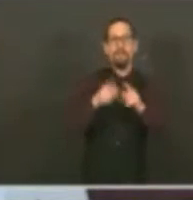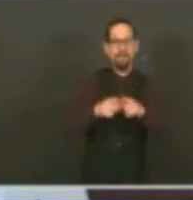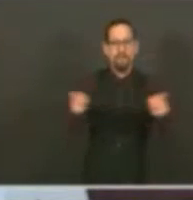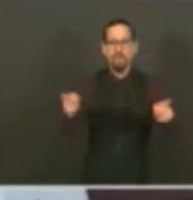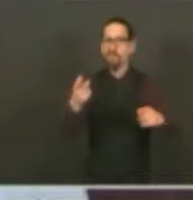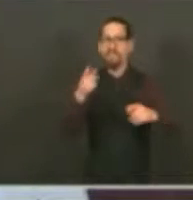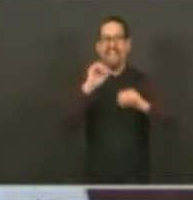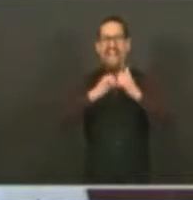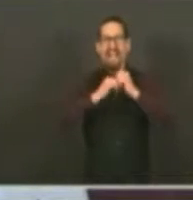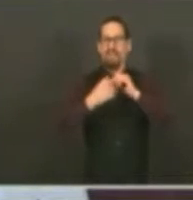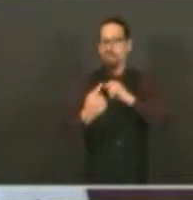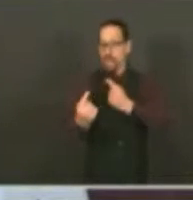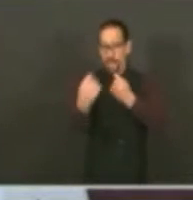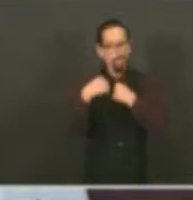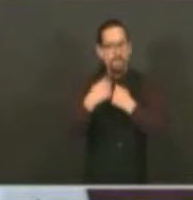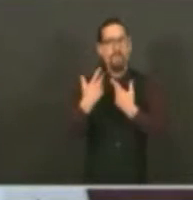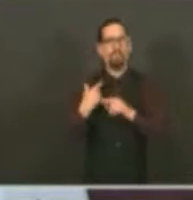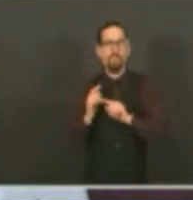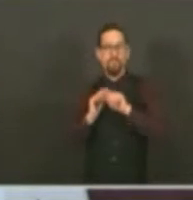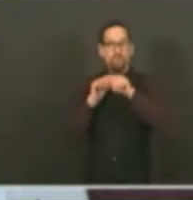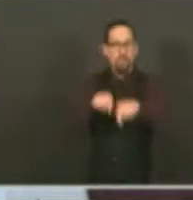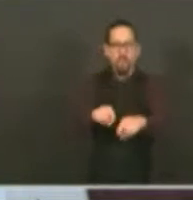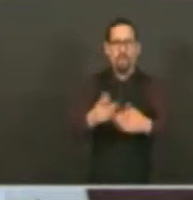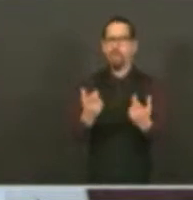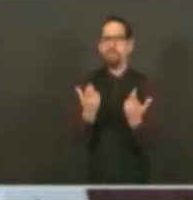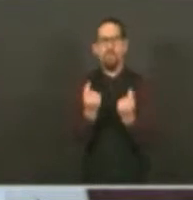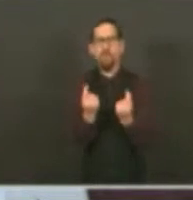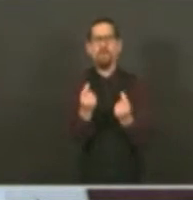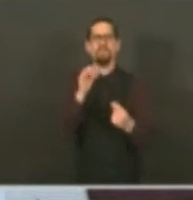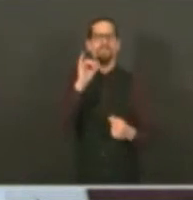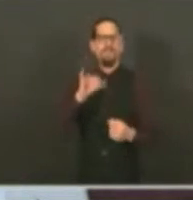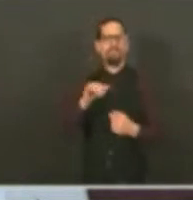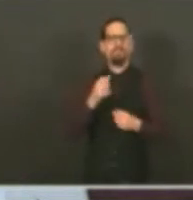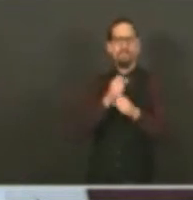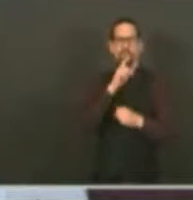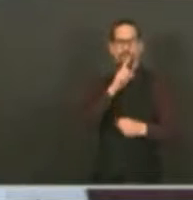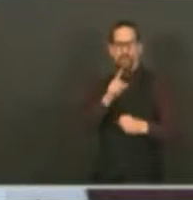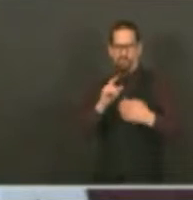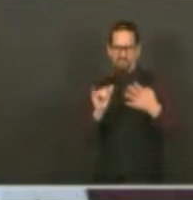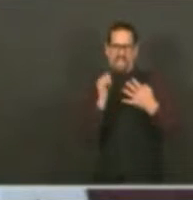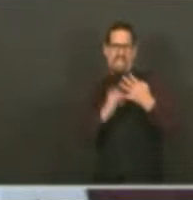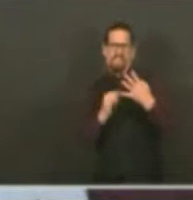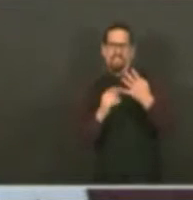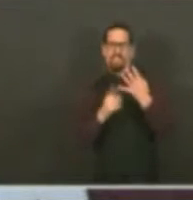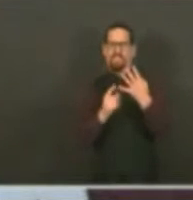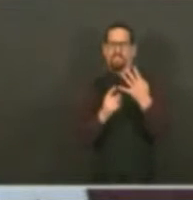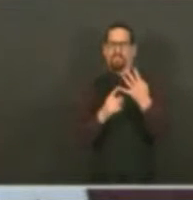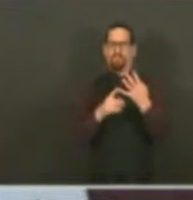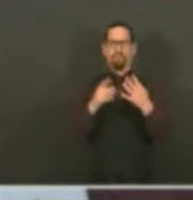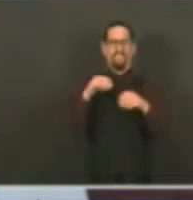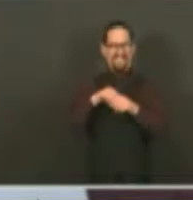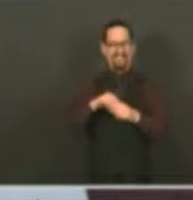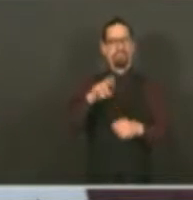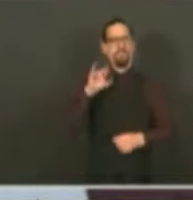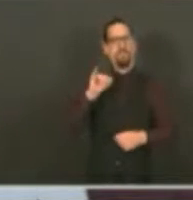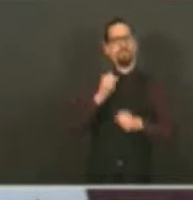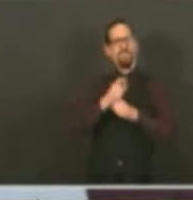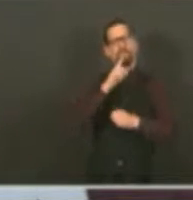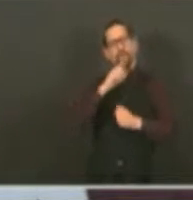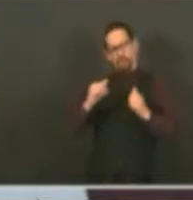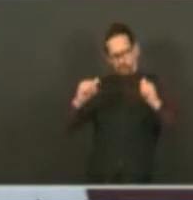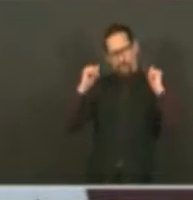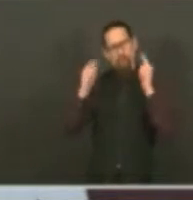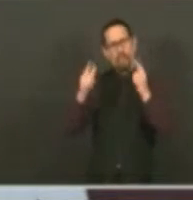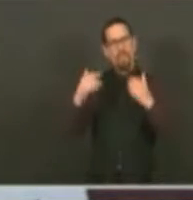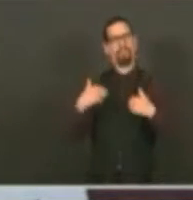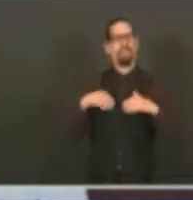can affect ability to access the vaccine. And we're actively working to make sure that every single person in Rhode Island can access the vaccine.